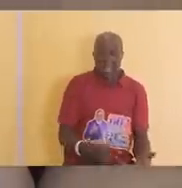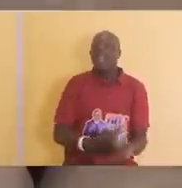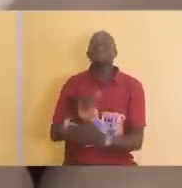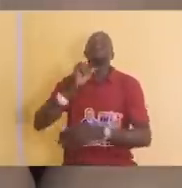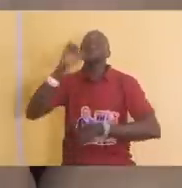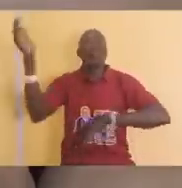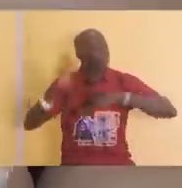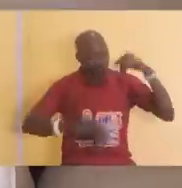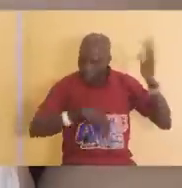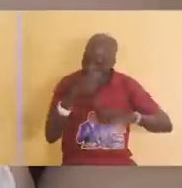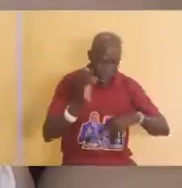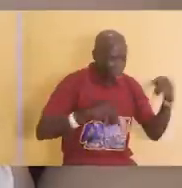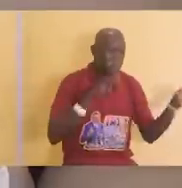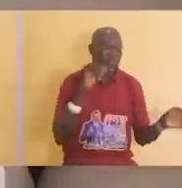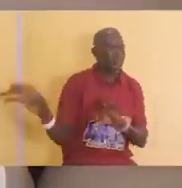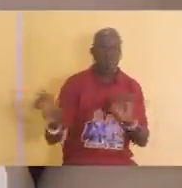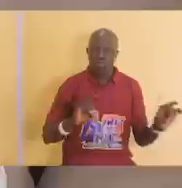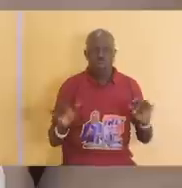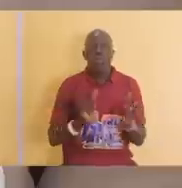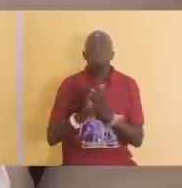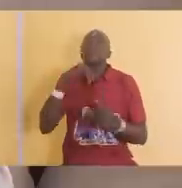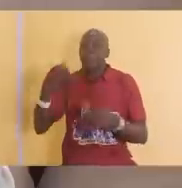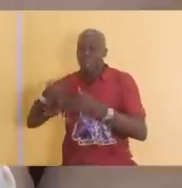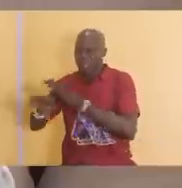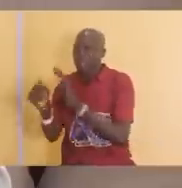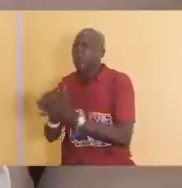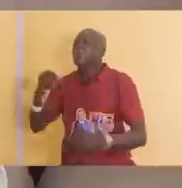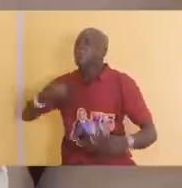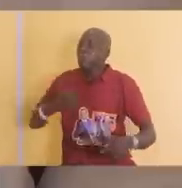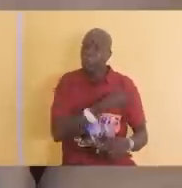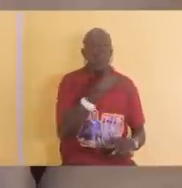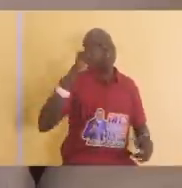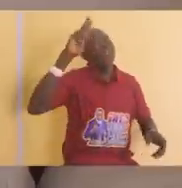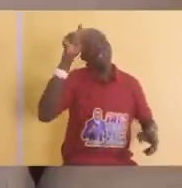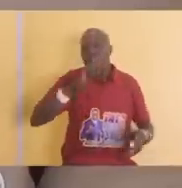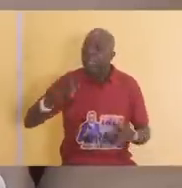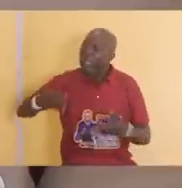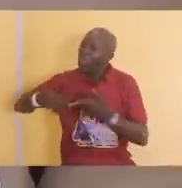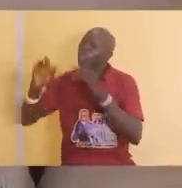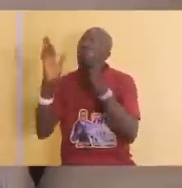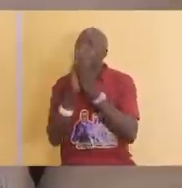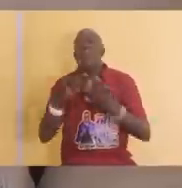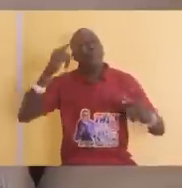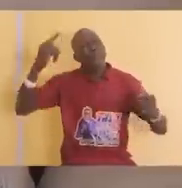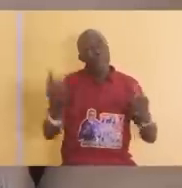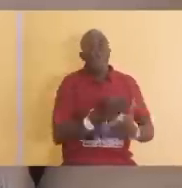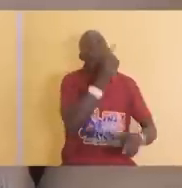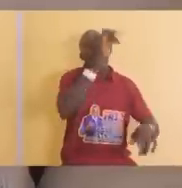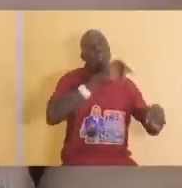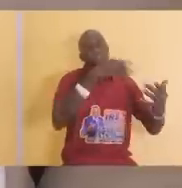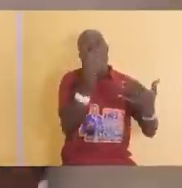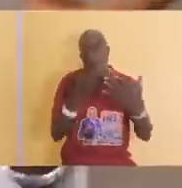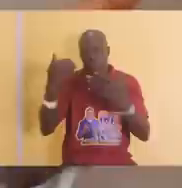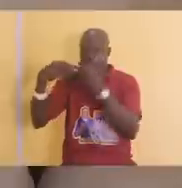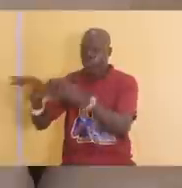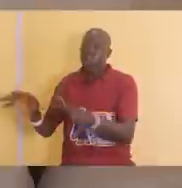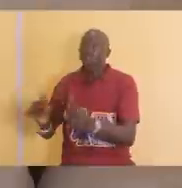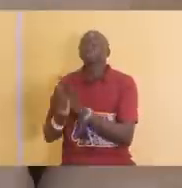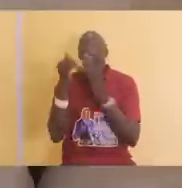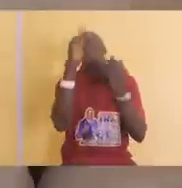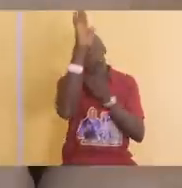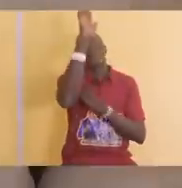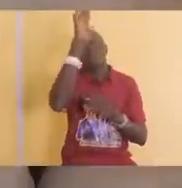go up. There is nothing you have not done. There is nothing you will do. We firstly pray for that wizard to leave. And the people